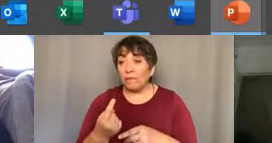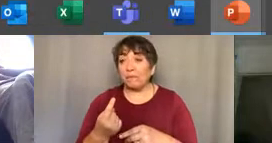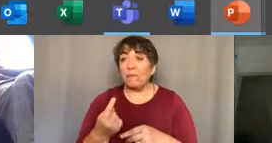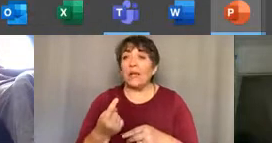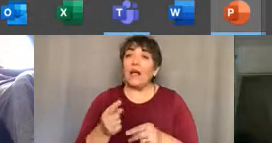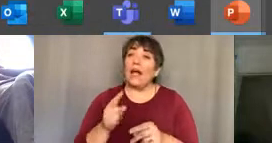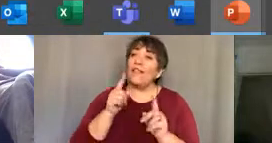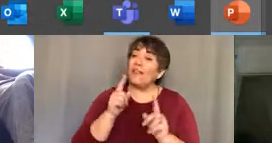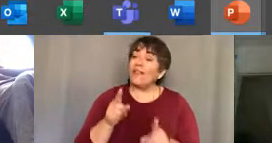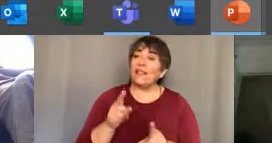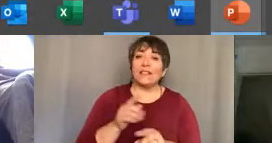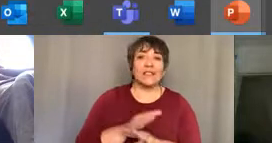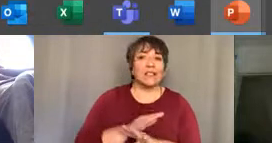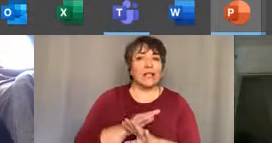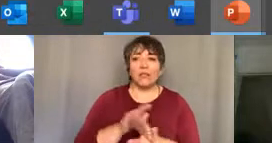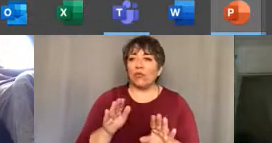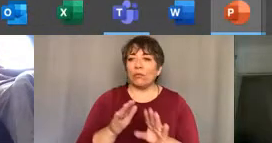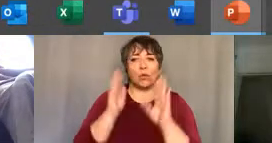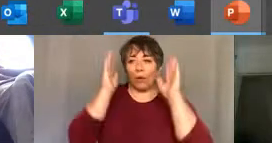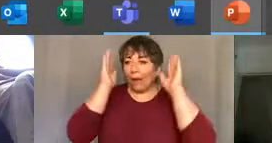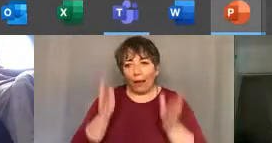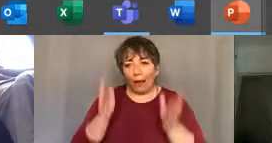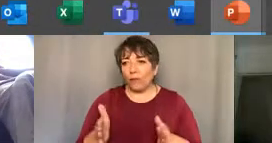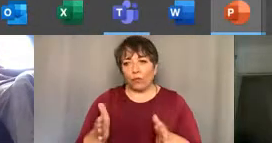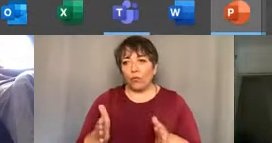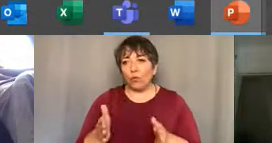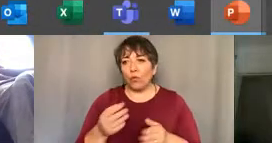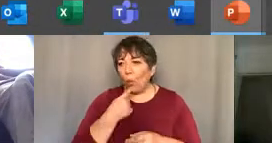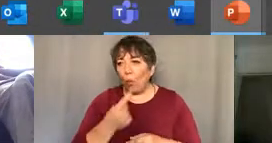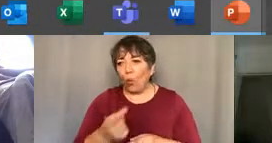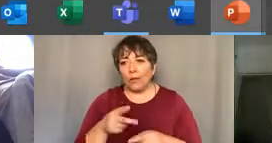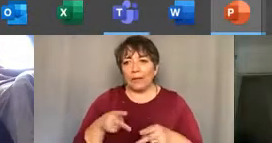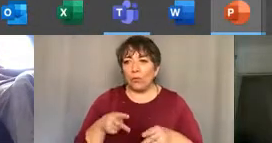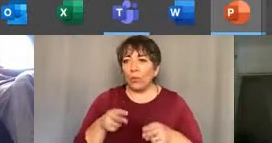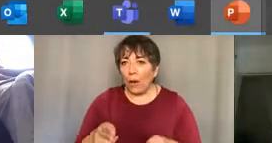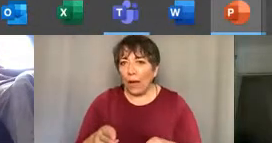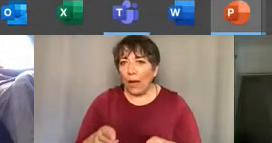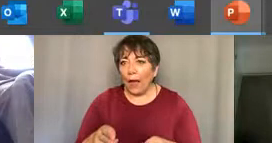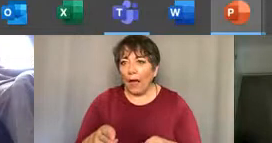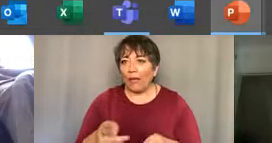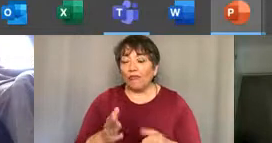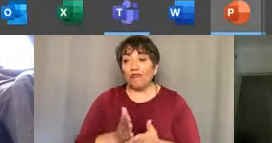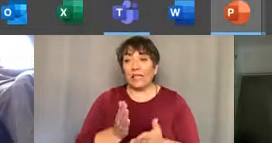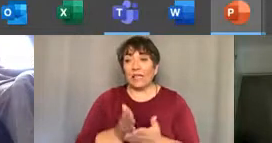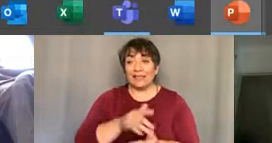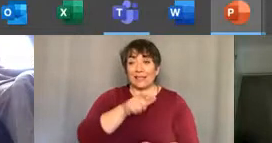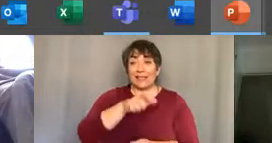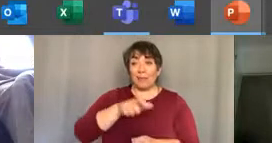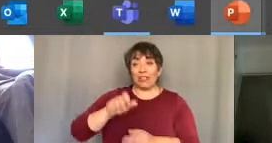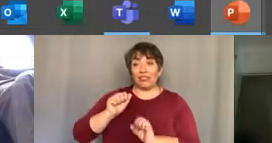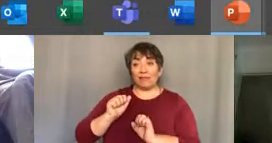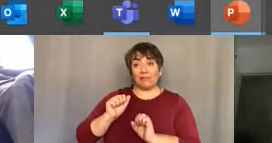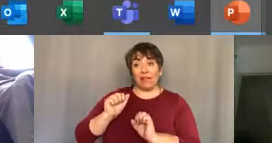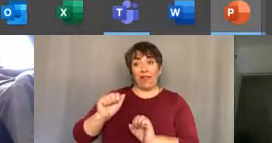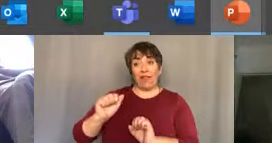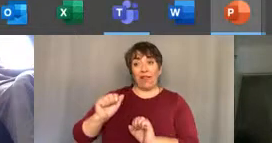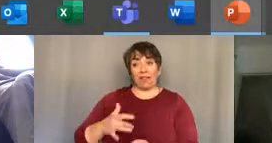not a mandatory requirement, you know, and ultimately it's the patient's discretion on how they order their repeat